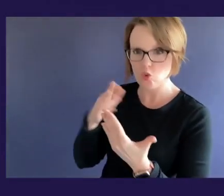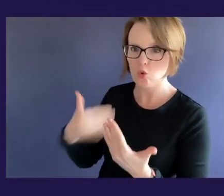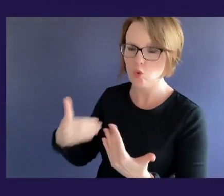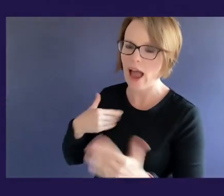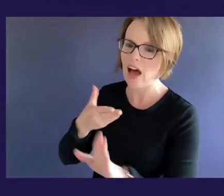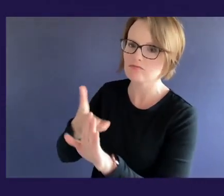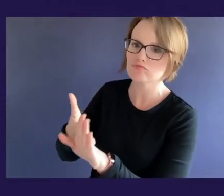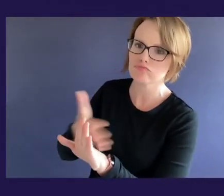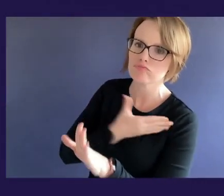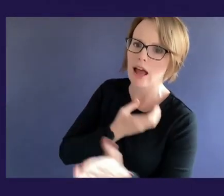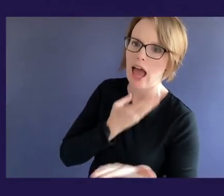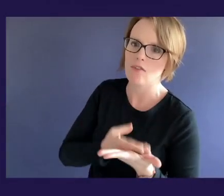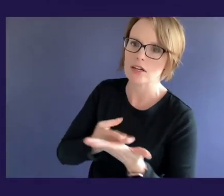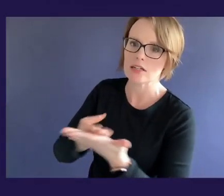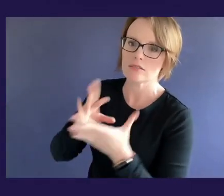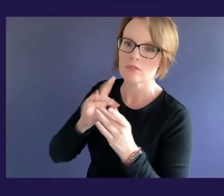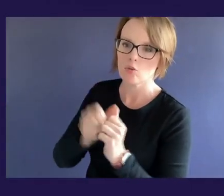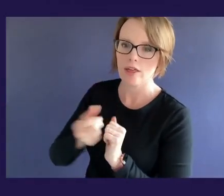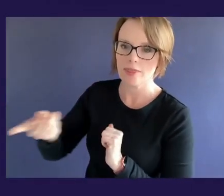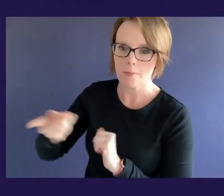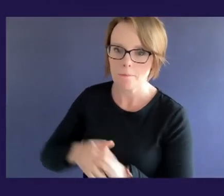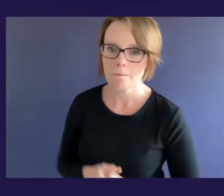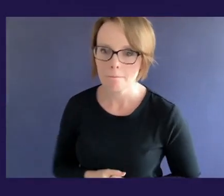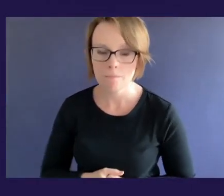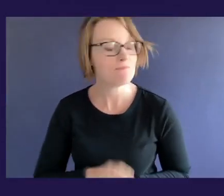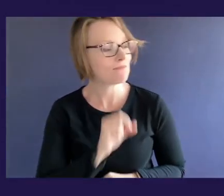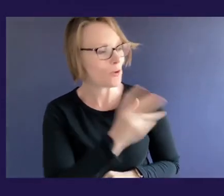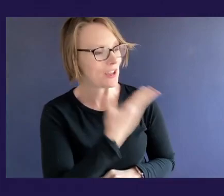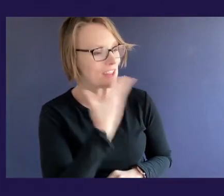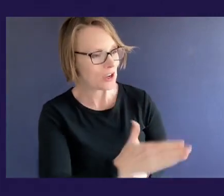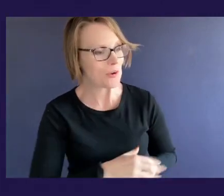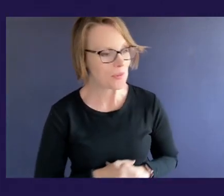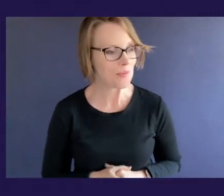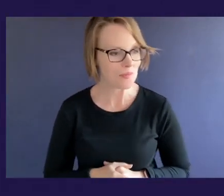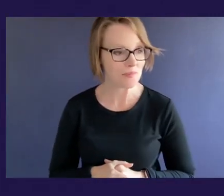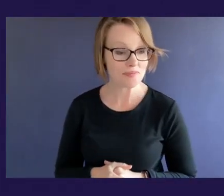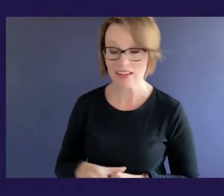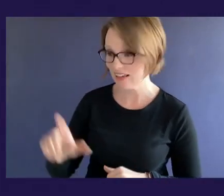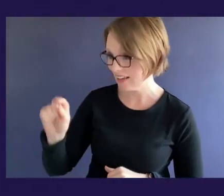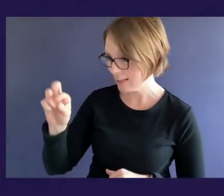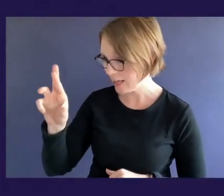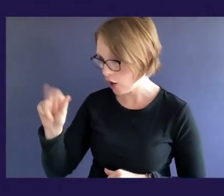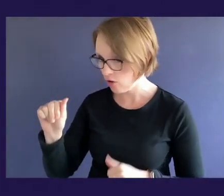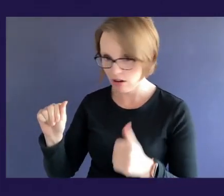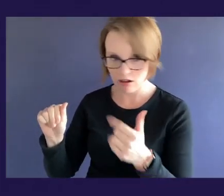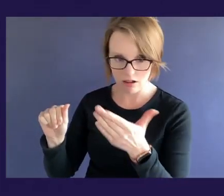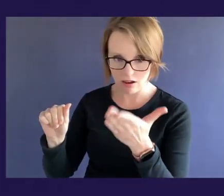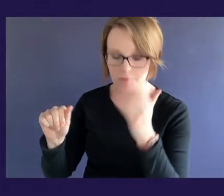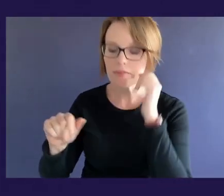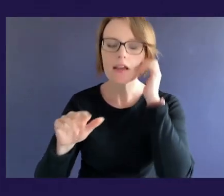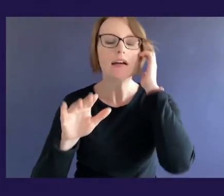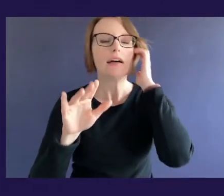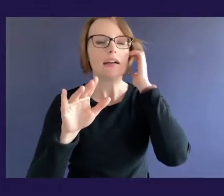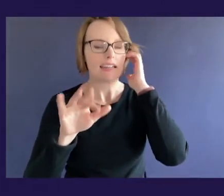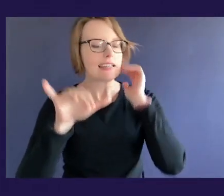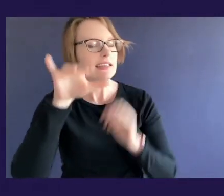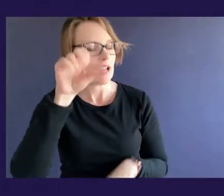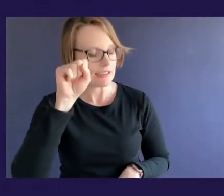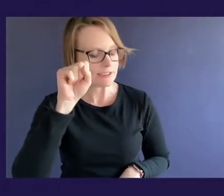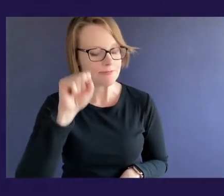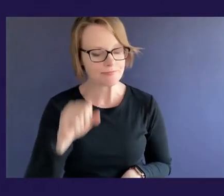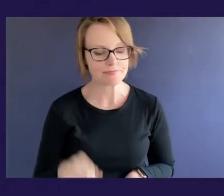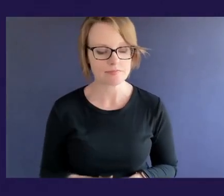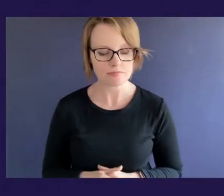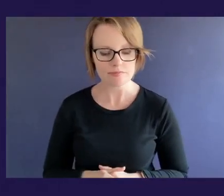Okay. I don't know if Tara or Yeah, another part of the project that